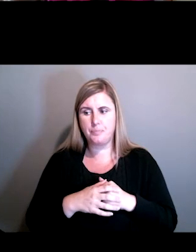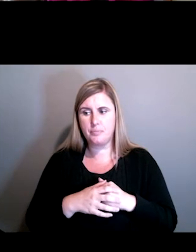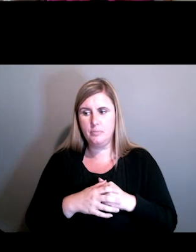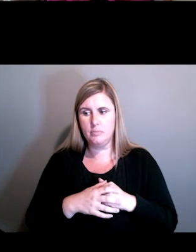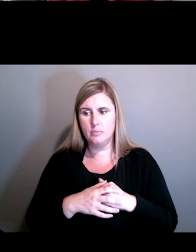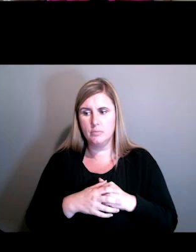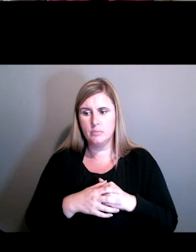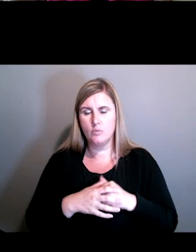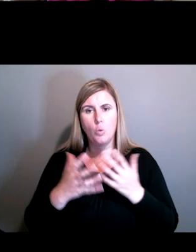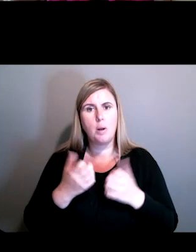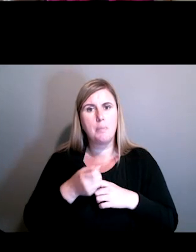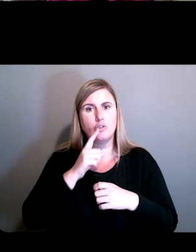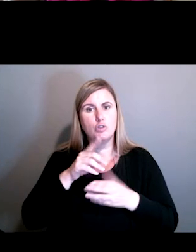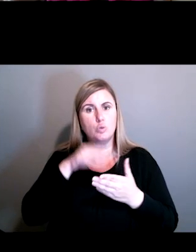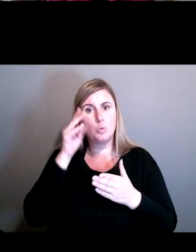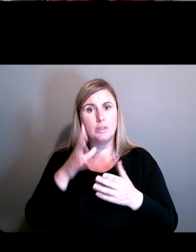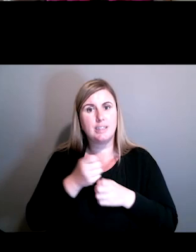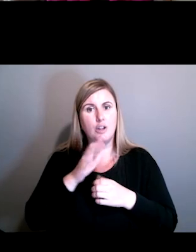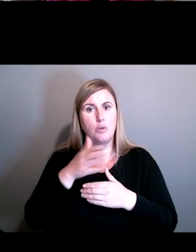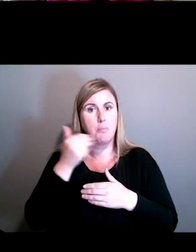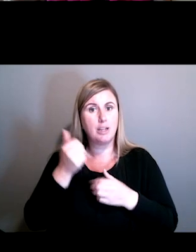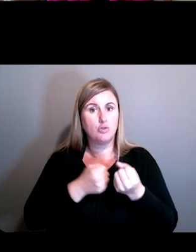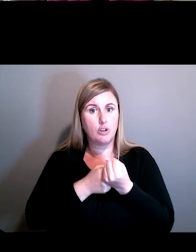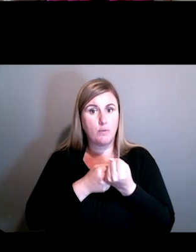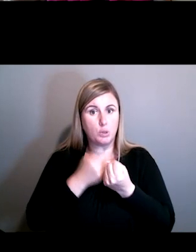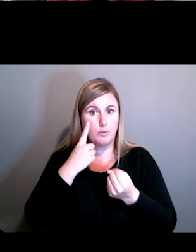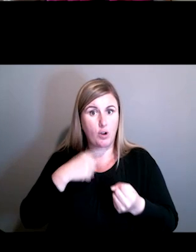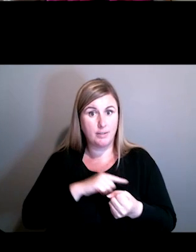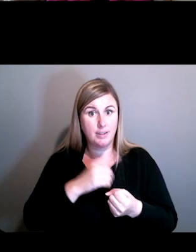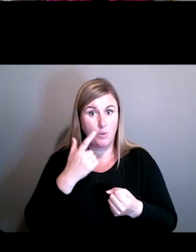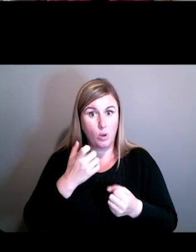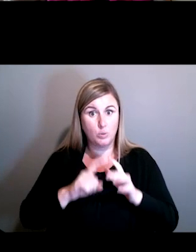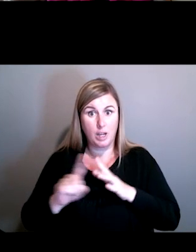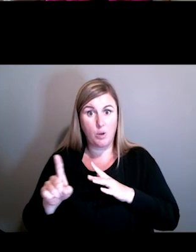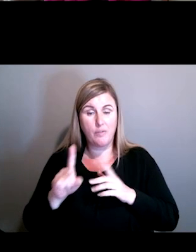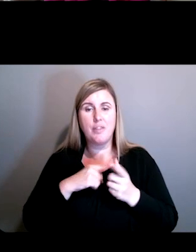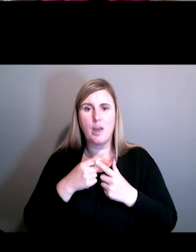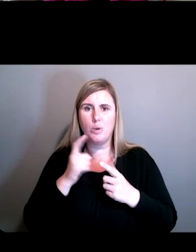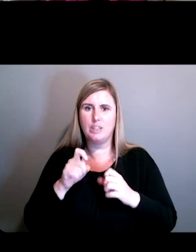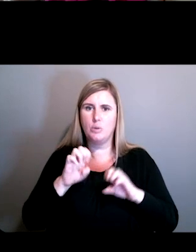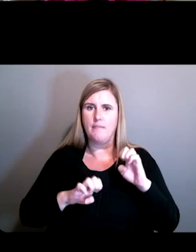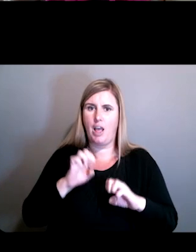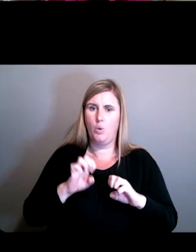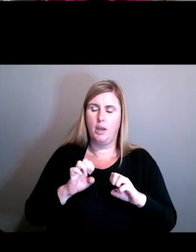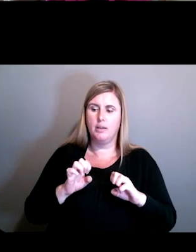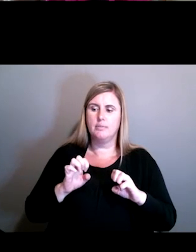getting their best reinforcement for us. And if they want to get away from us, we need to evaluate it and see what's going on.